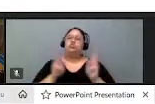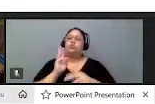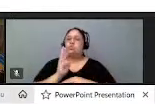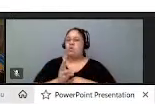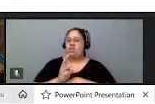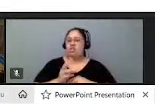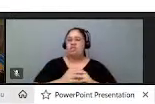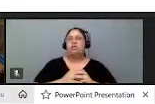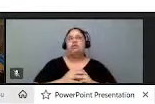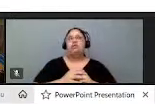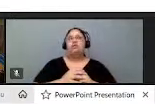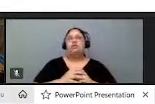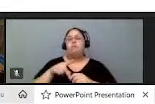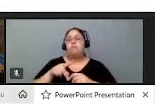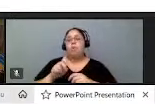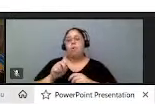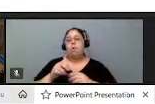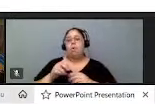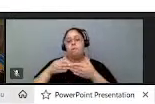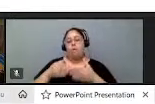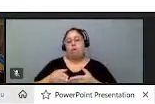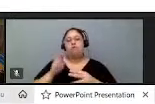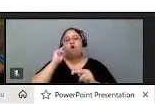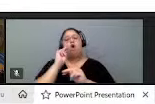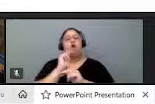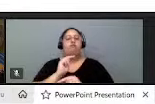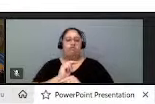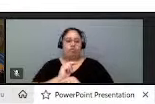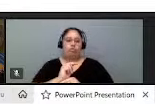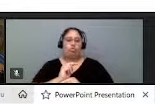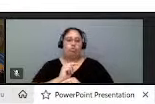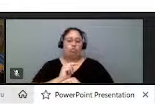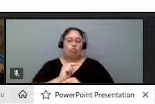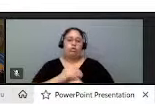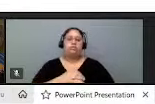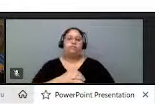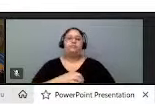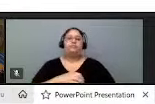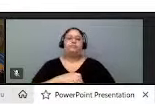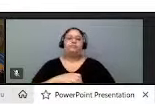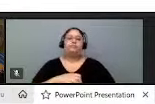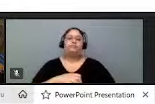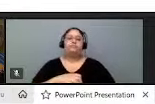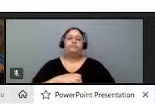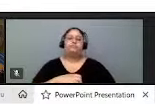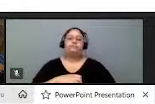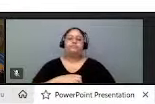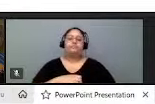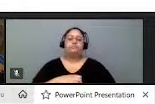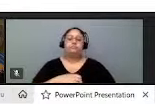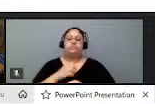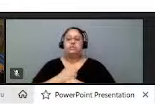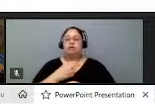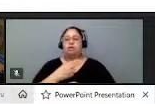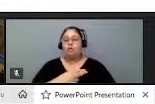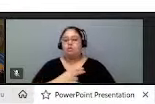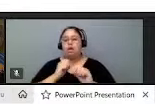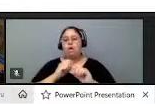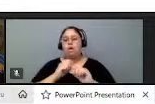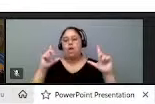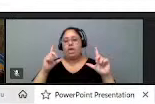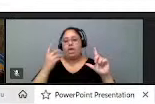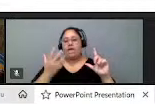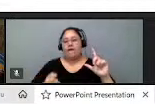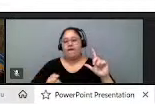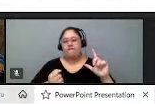in terms of the port overview um the stakeholders would be aware uh